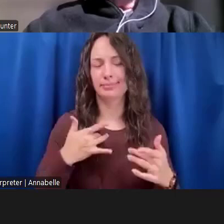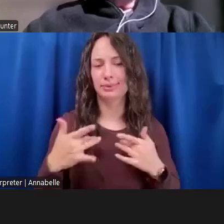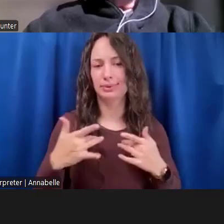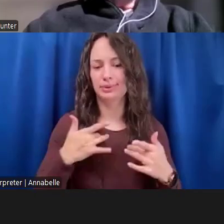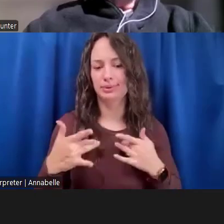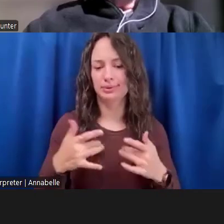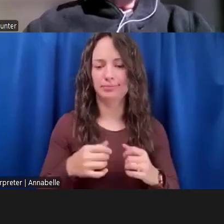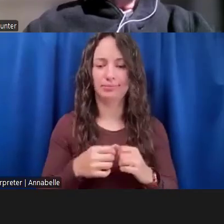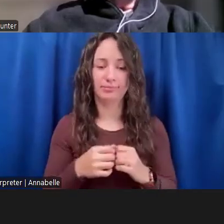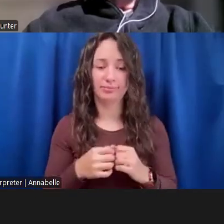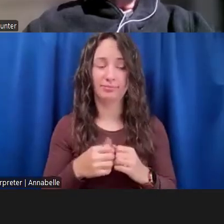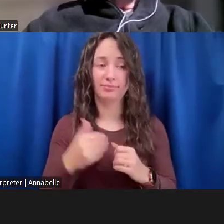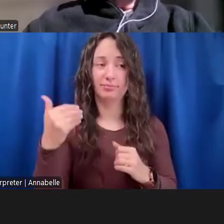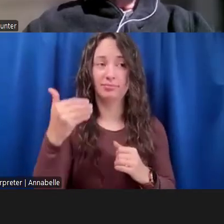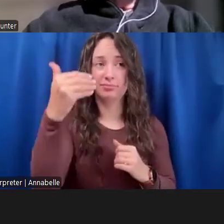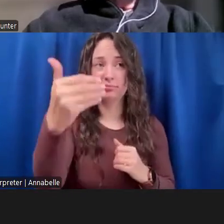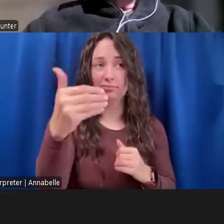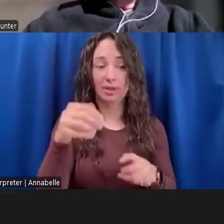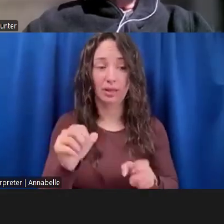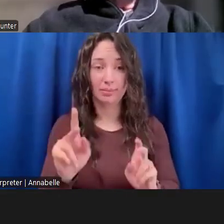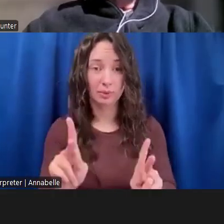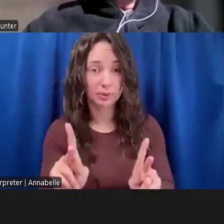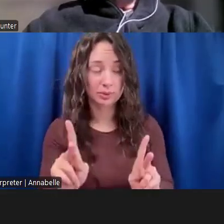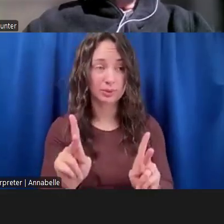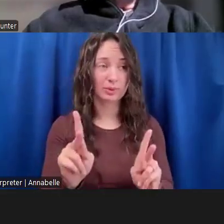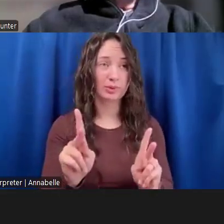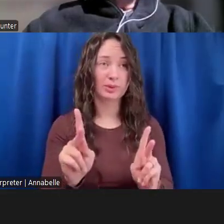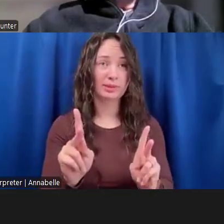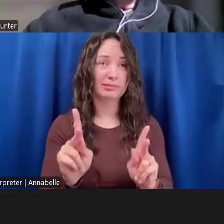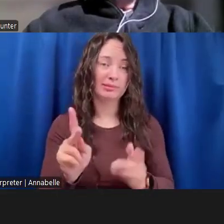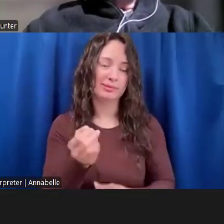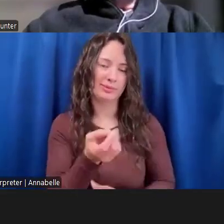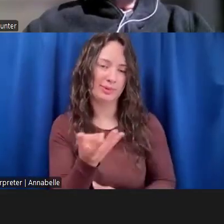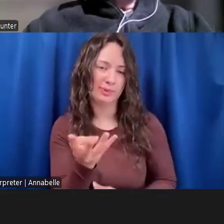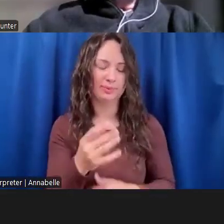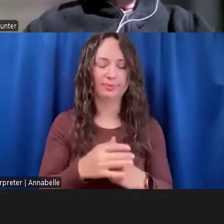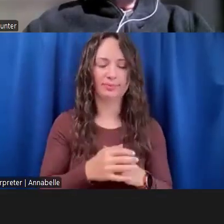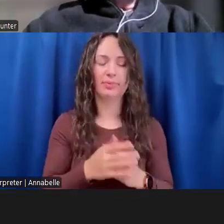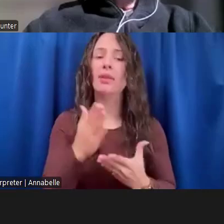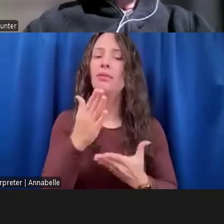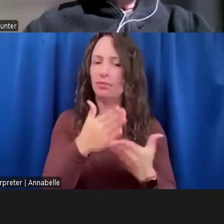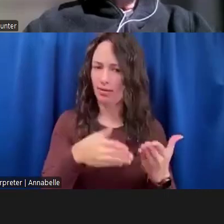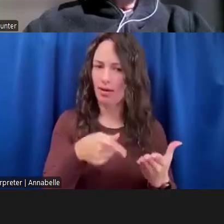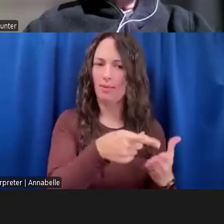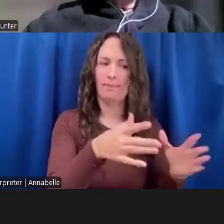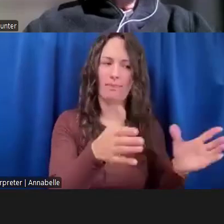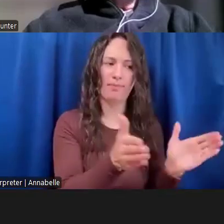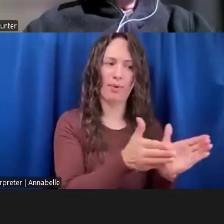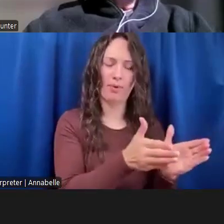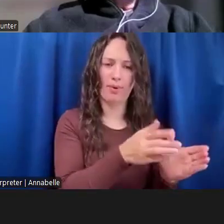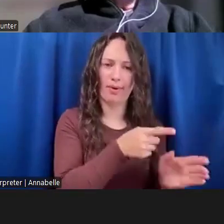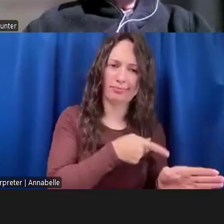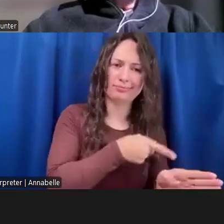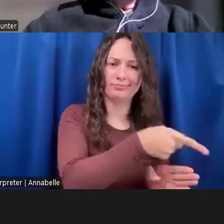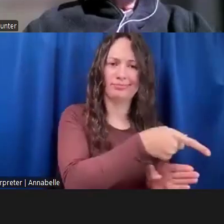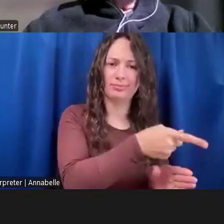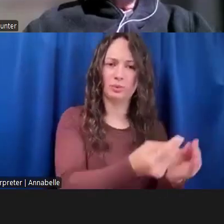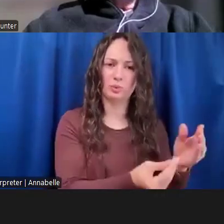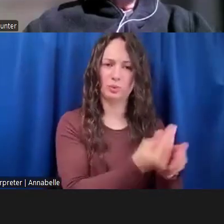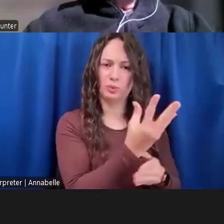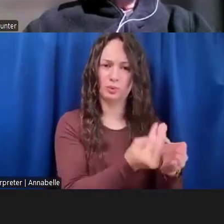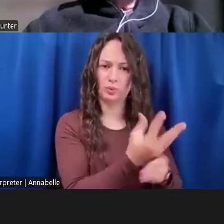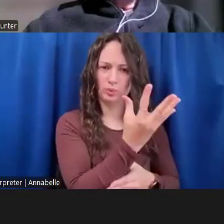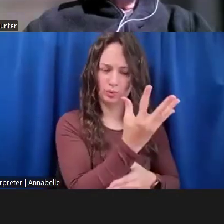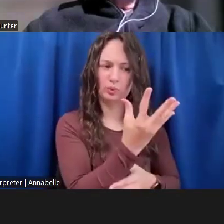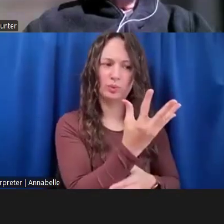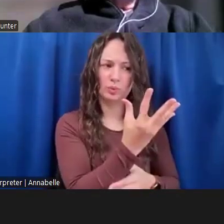so many opportunities for that. But again, there are a lot of niche growers out there, but they can only grow stuff